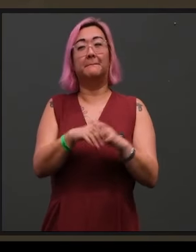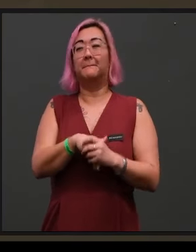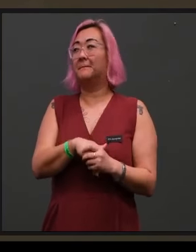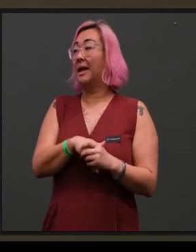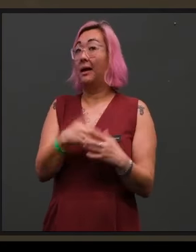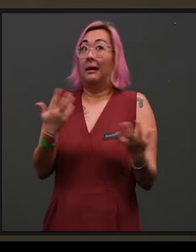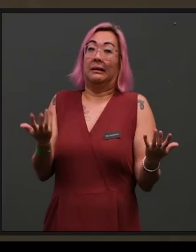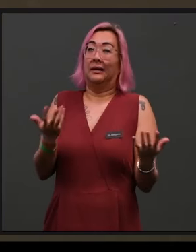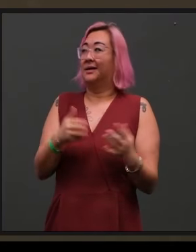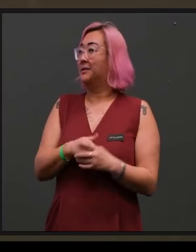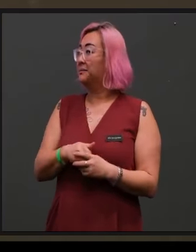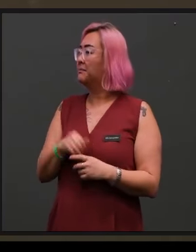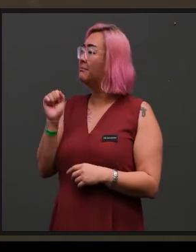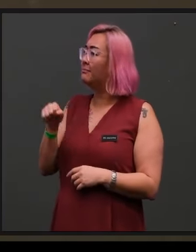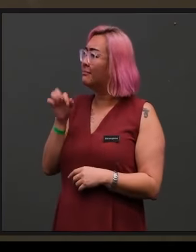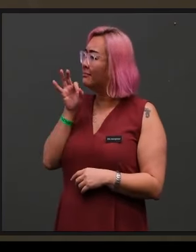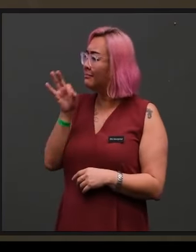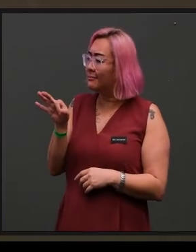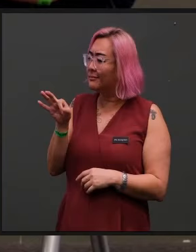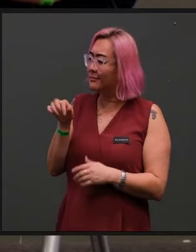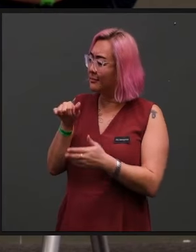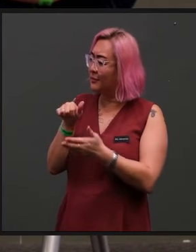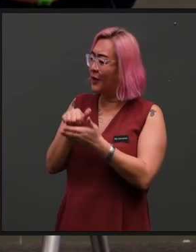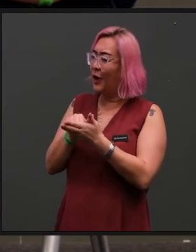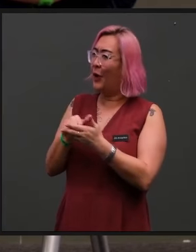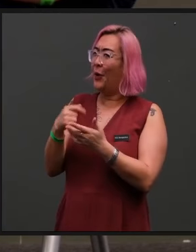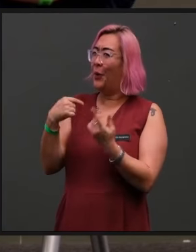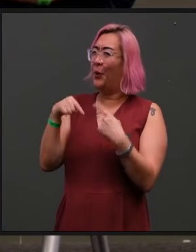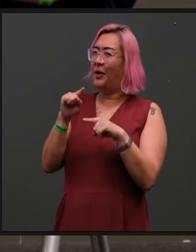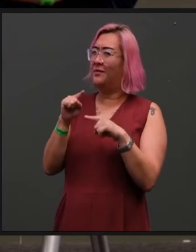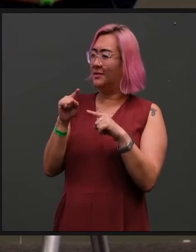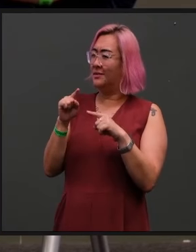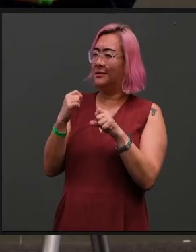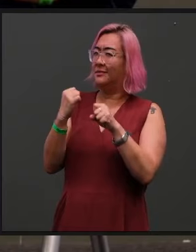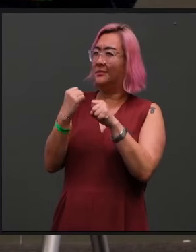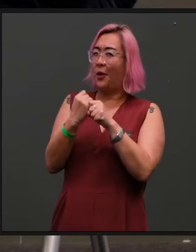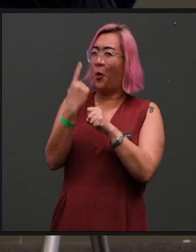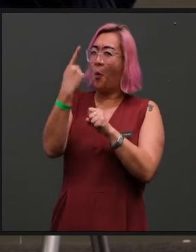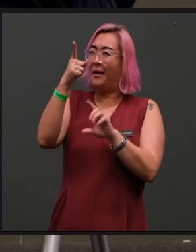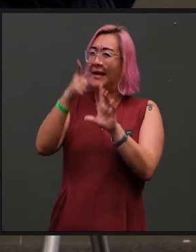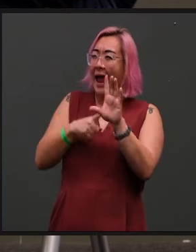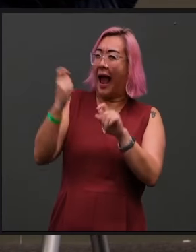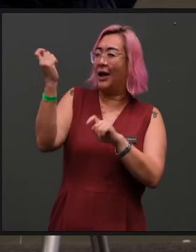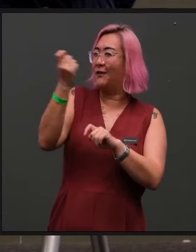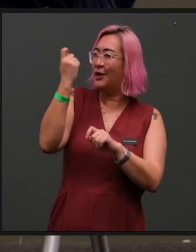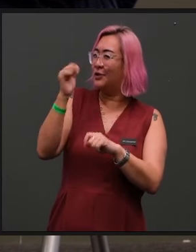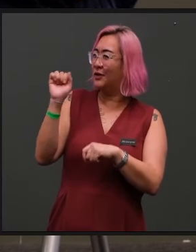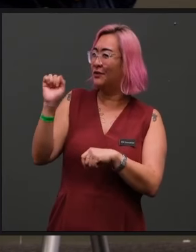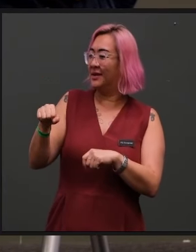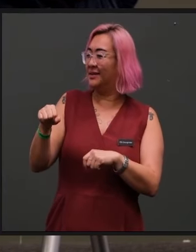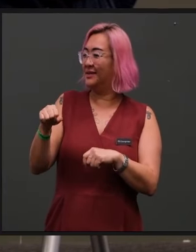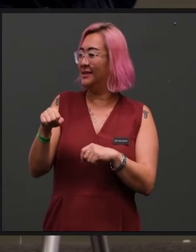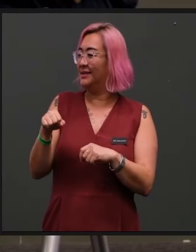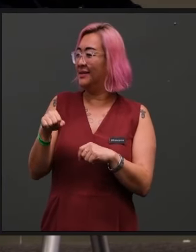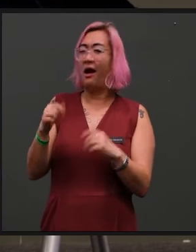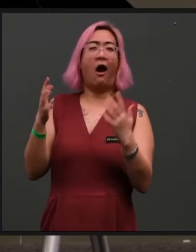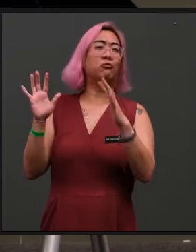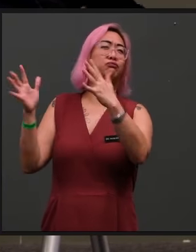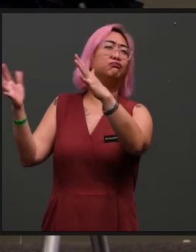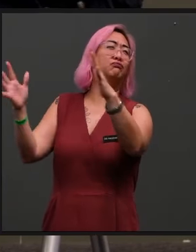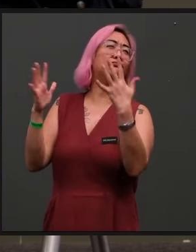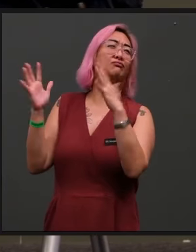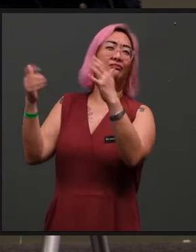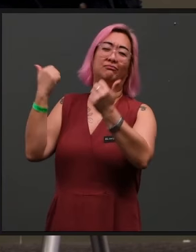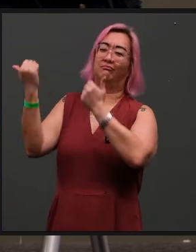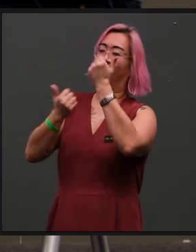Adam, if I'm not mistaken, we have just crossed over the 1-year anniversary of Loco Motive as well. That's true. Please give him a round of applause for that.